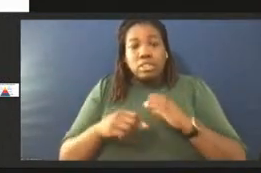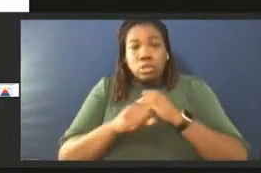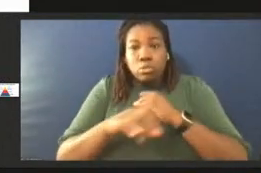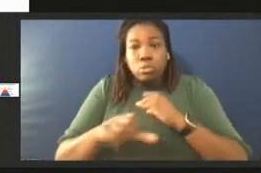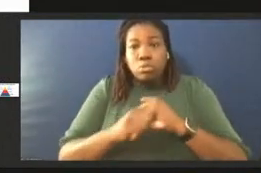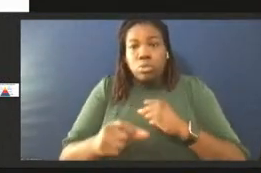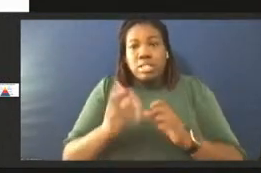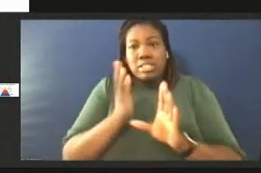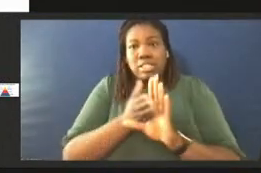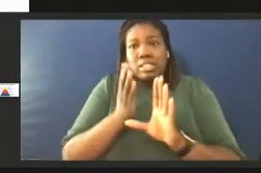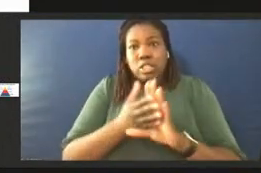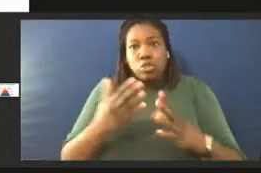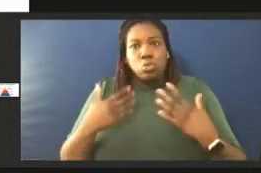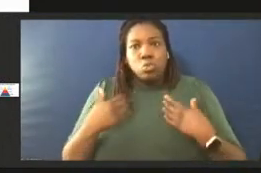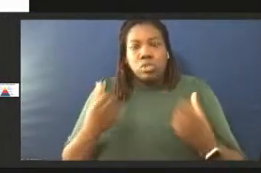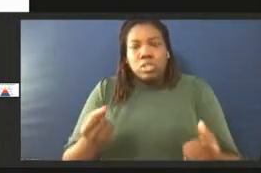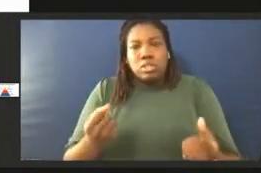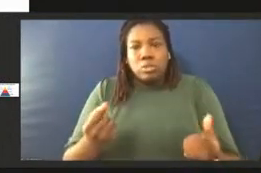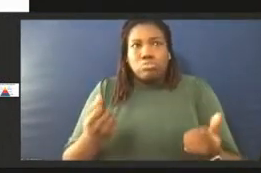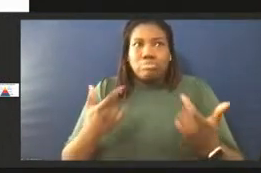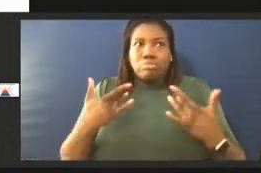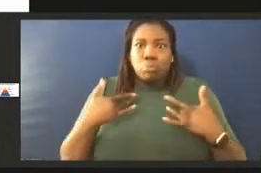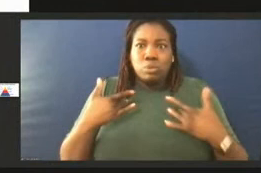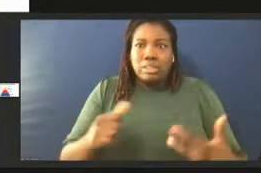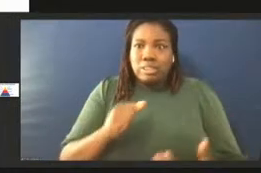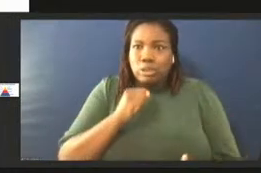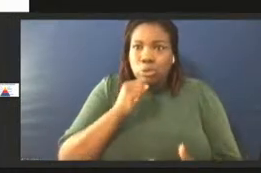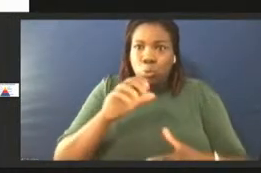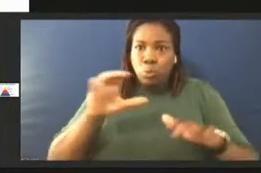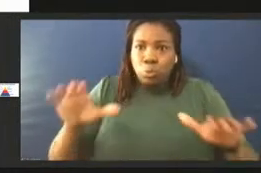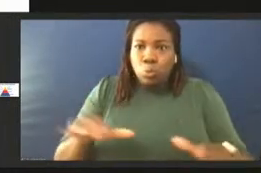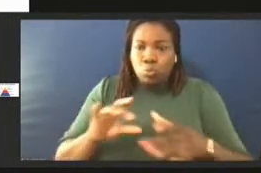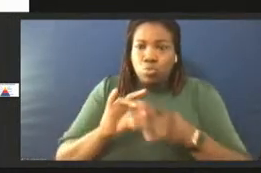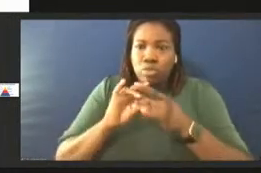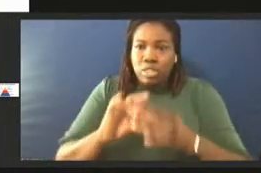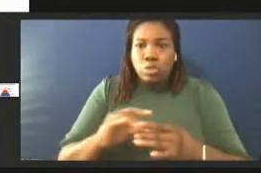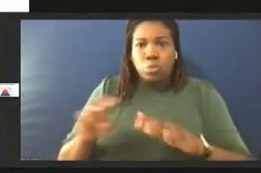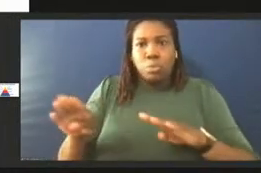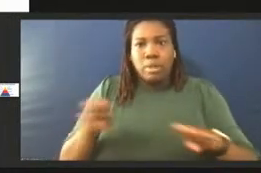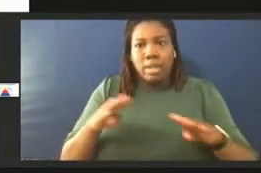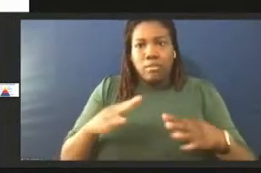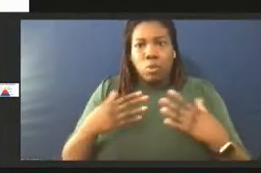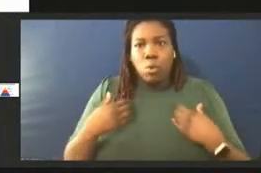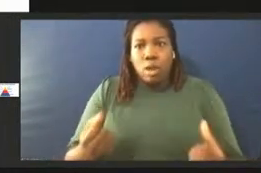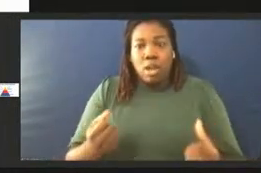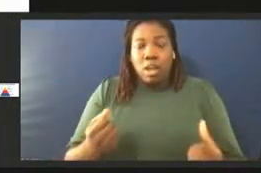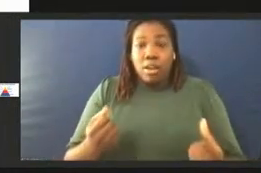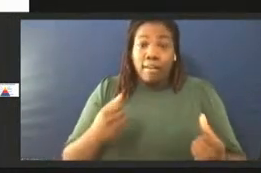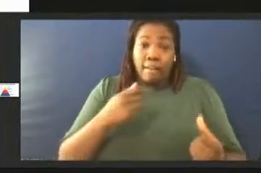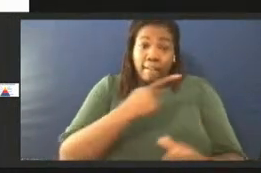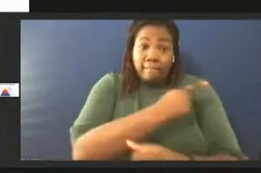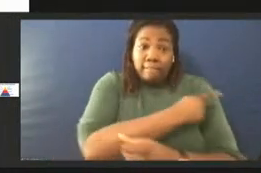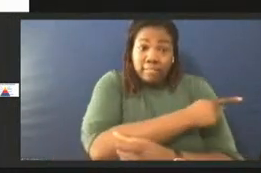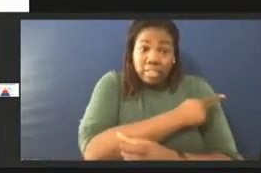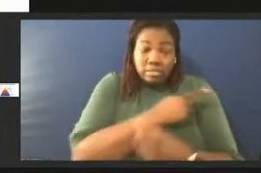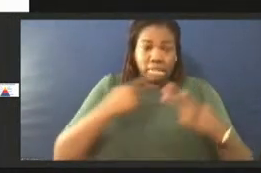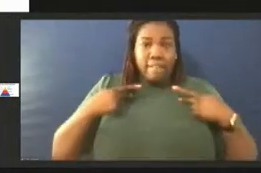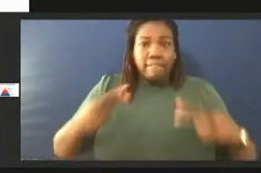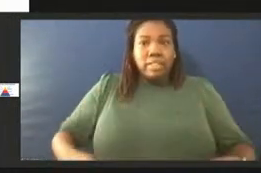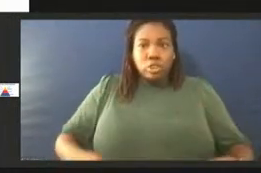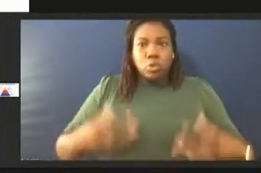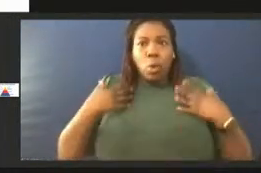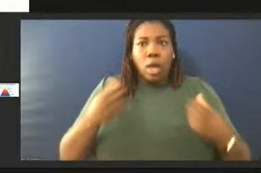health, something that we don't generally do when it comes to behavioral health. We do that for physical health, eating